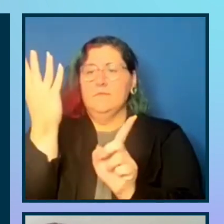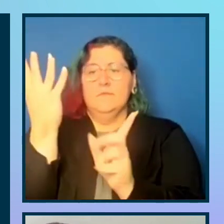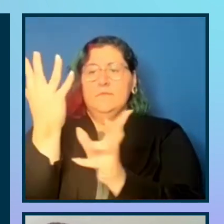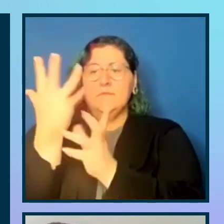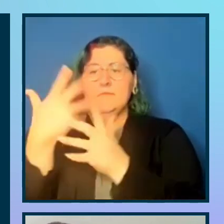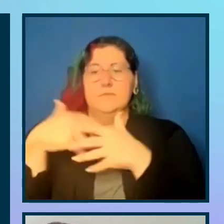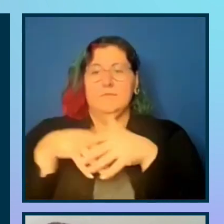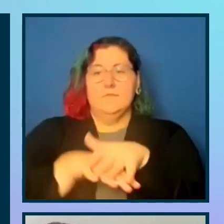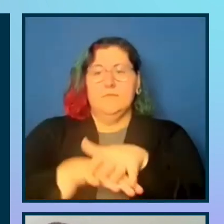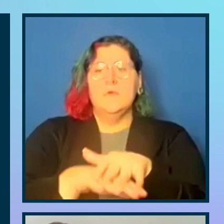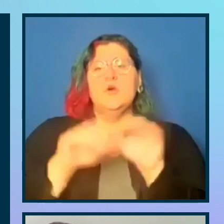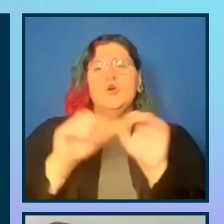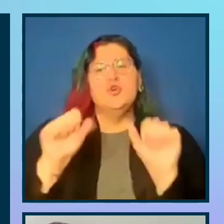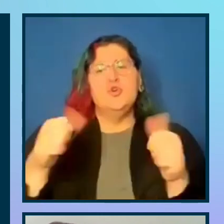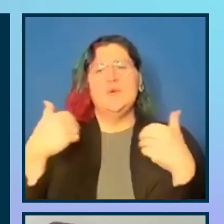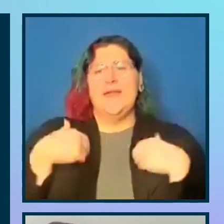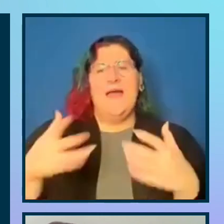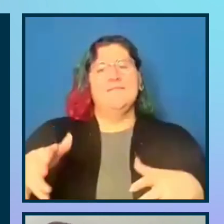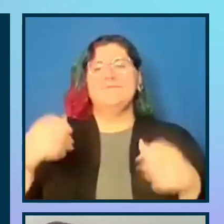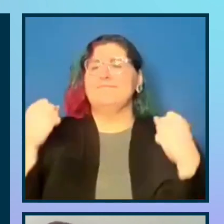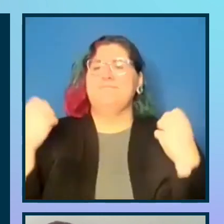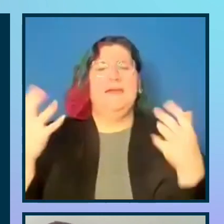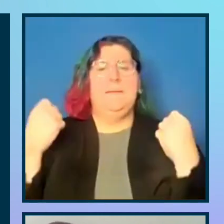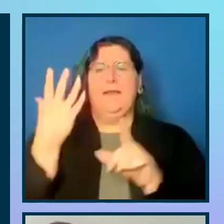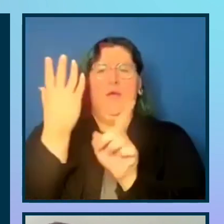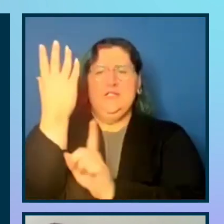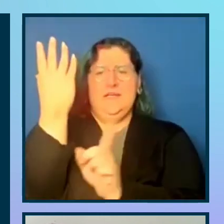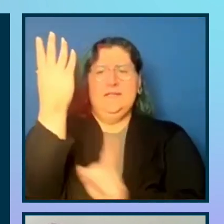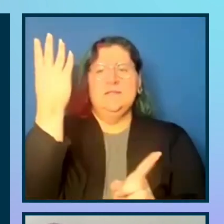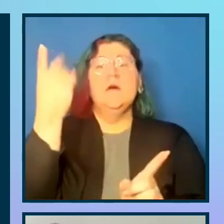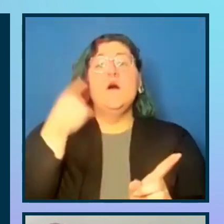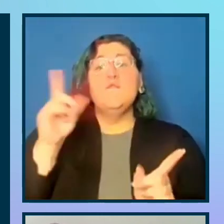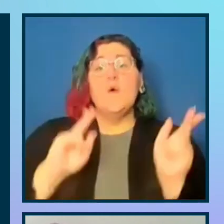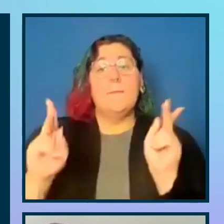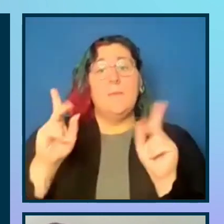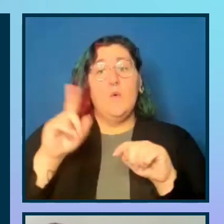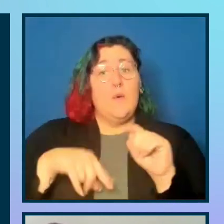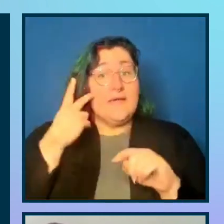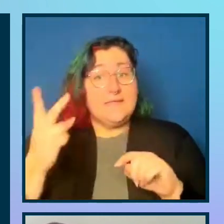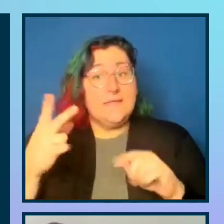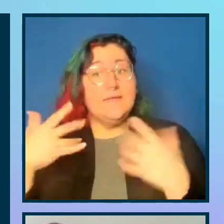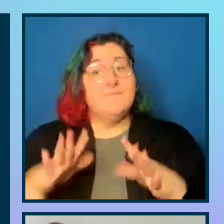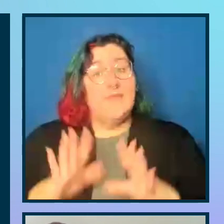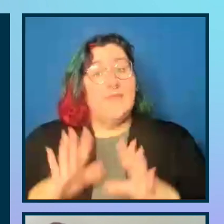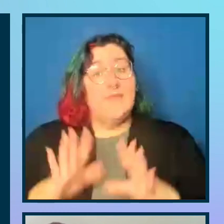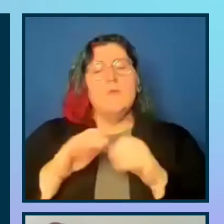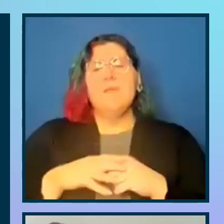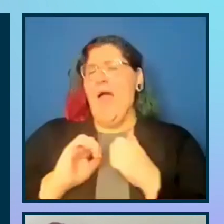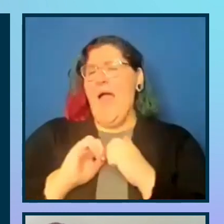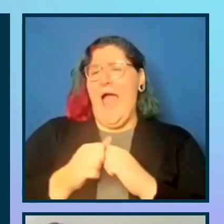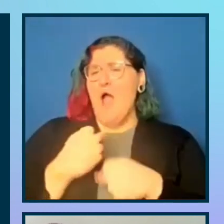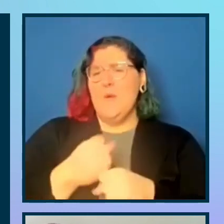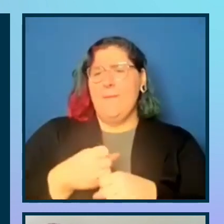of branches available to you. And for our non-sighted users, we found this pretty important. So how do we make these dropdowns accessible to